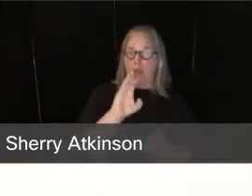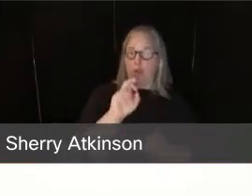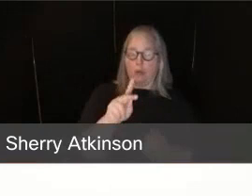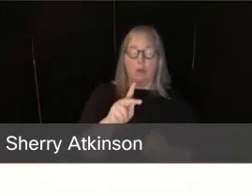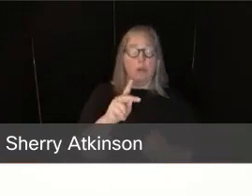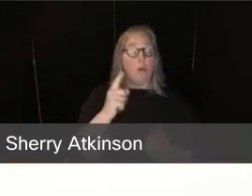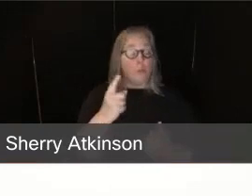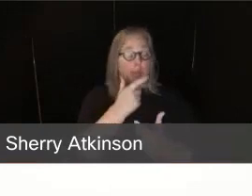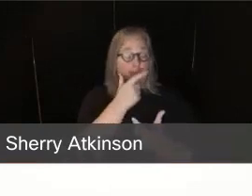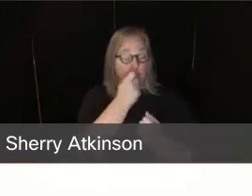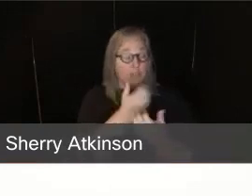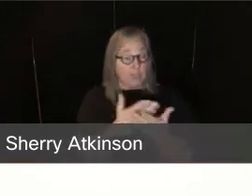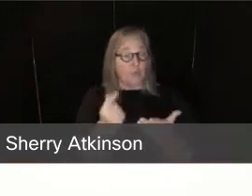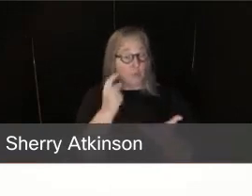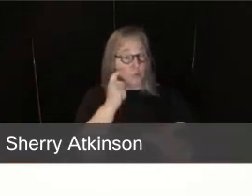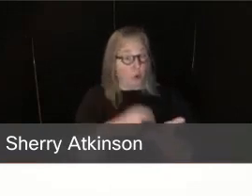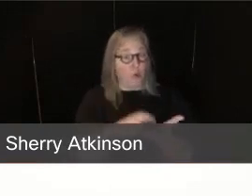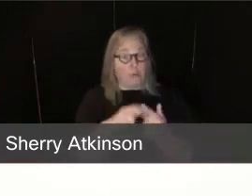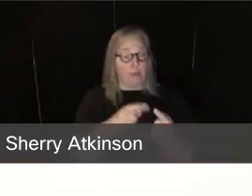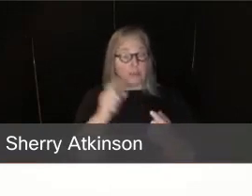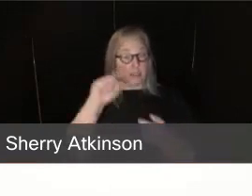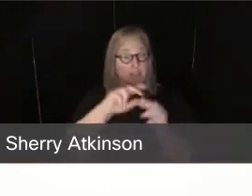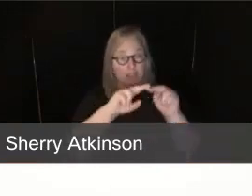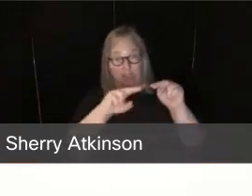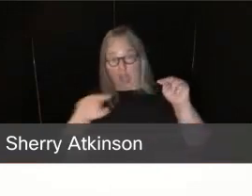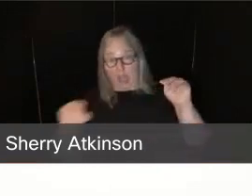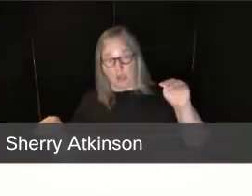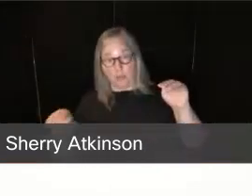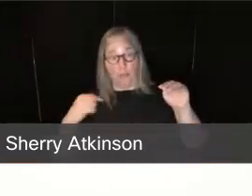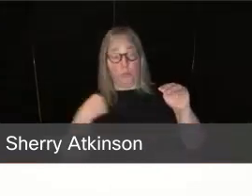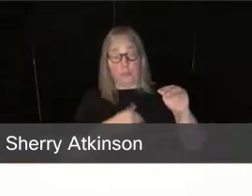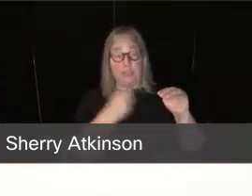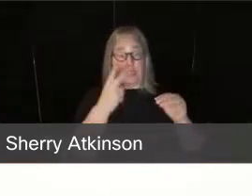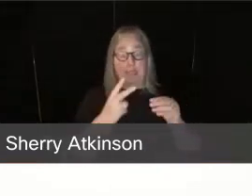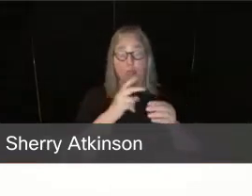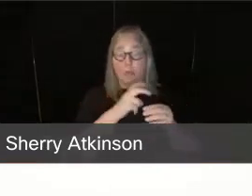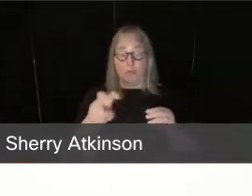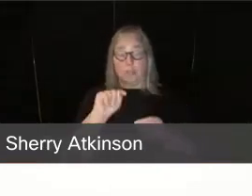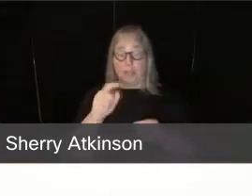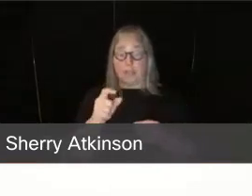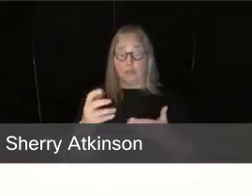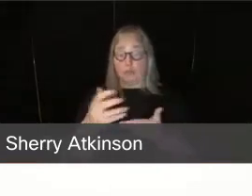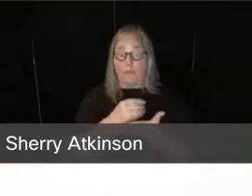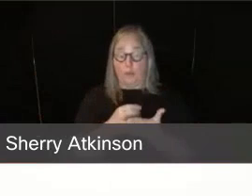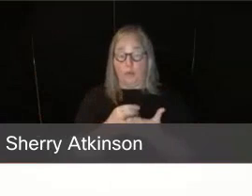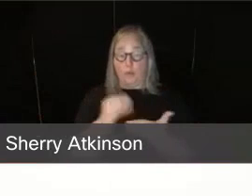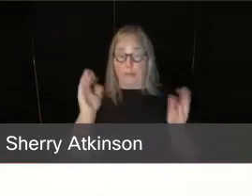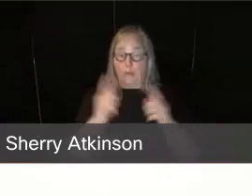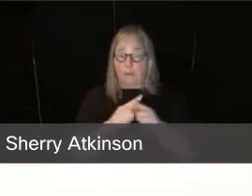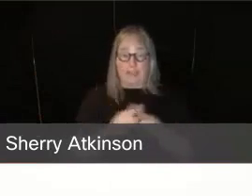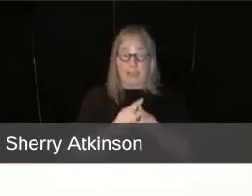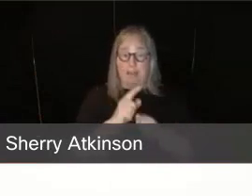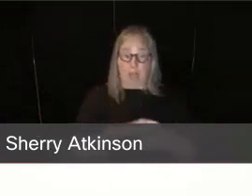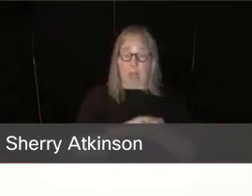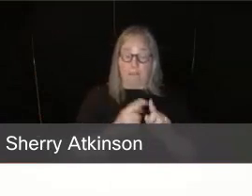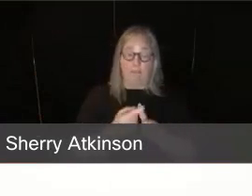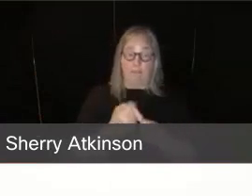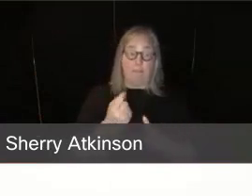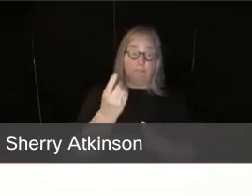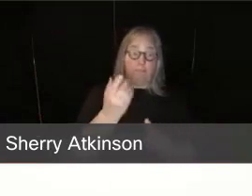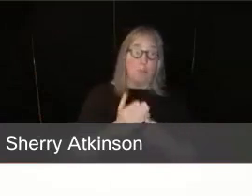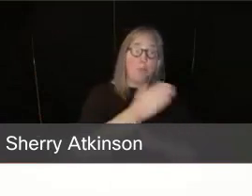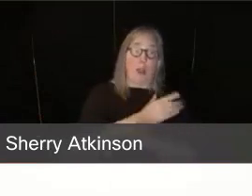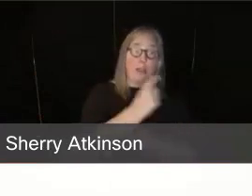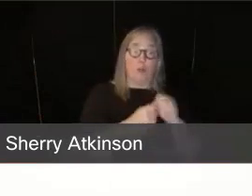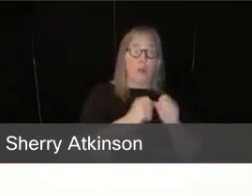in transfer tax revenues in the current year is, compared to the same period in the prior year, this is despite the tax